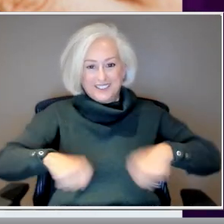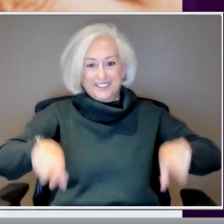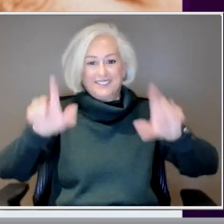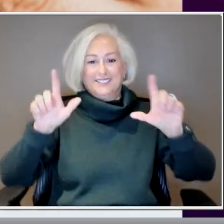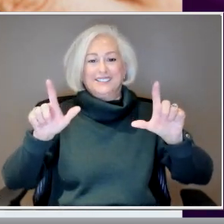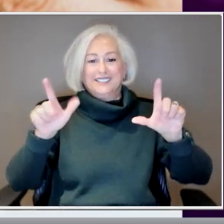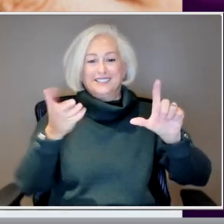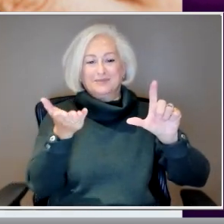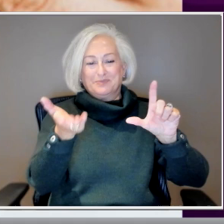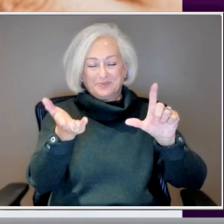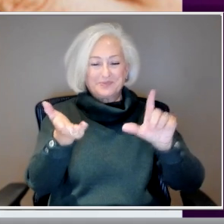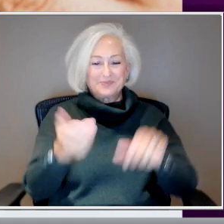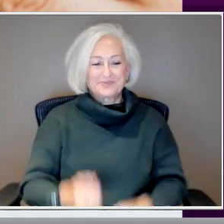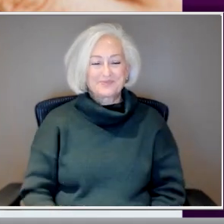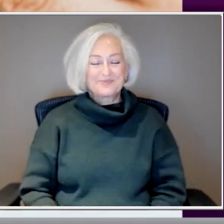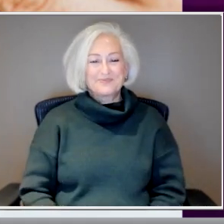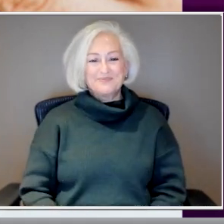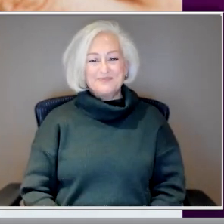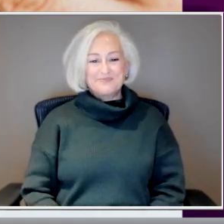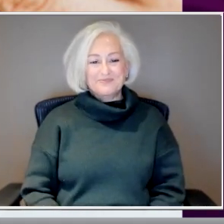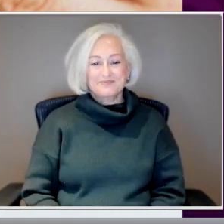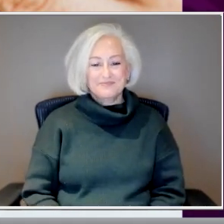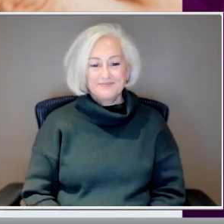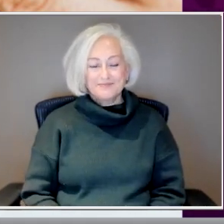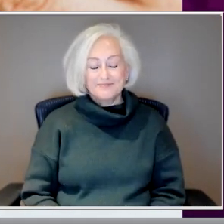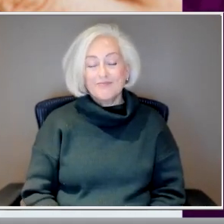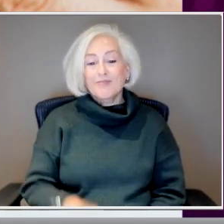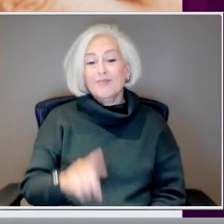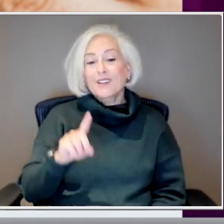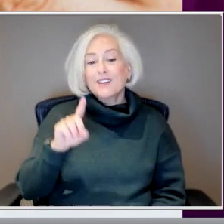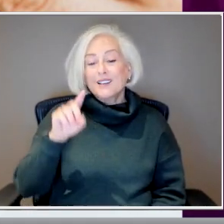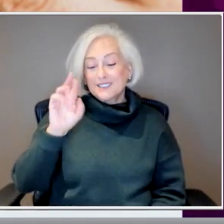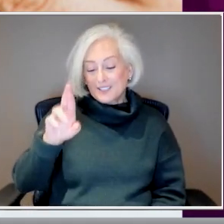right there on your screen. So Dr. Stanoyevich,